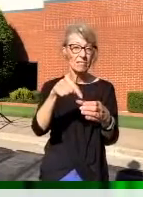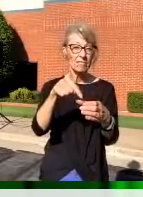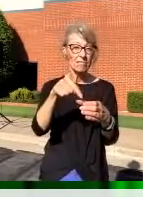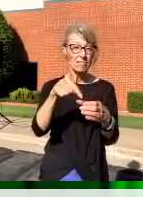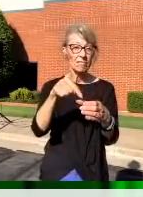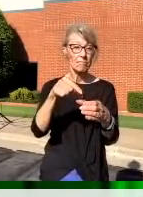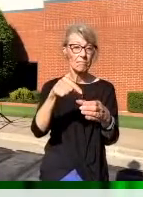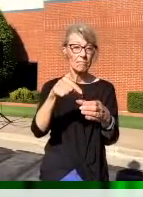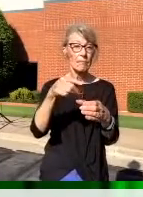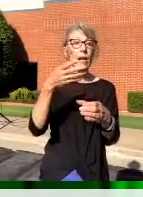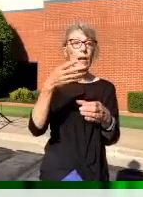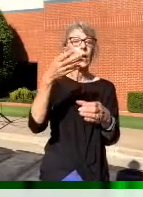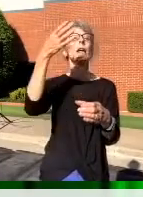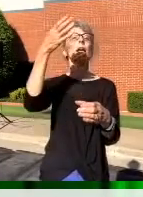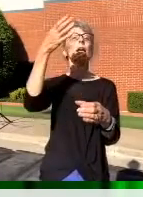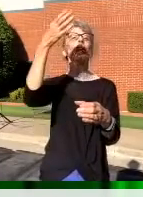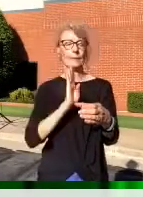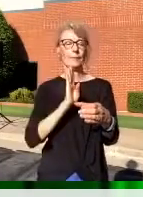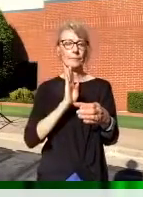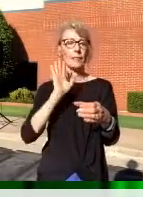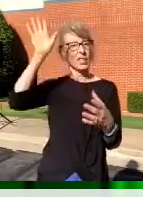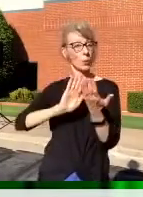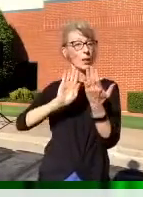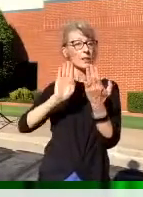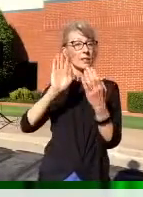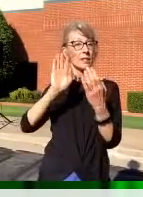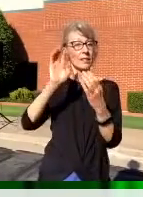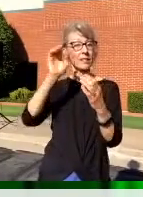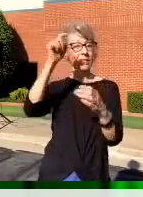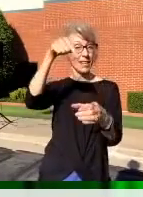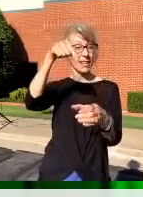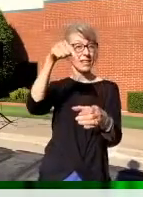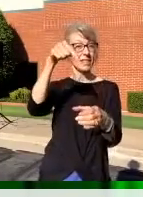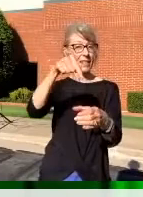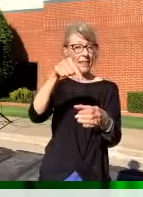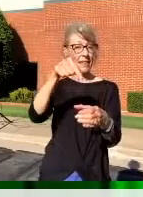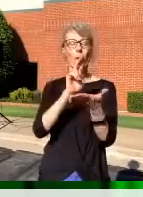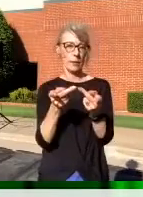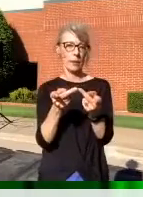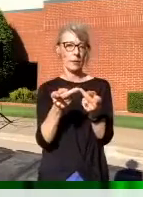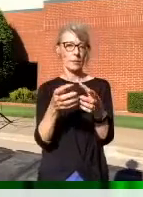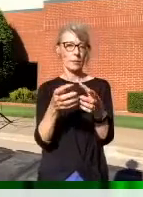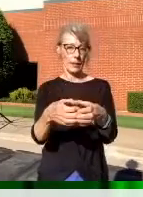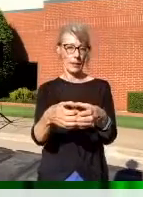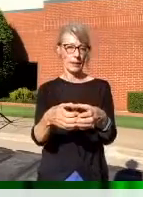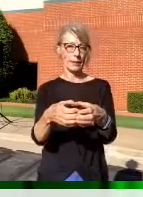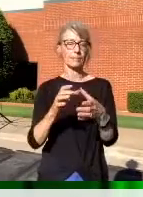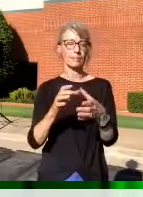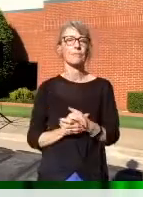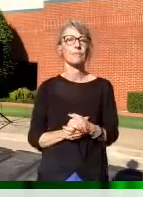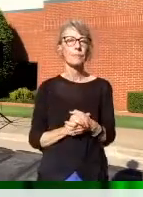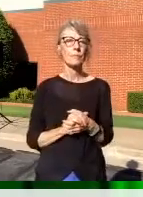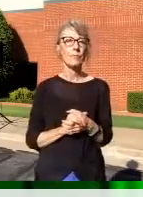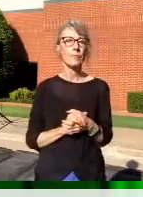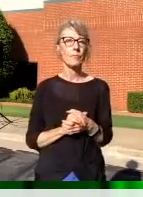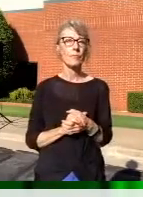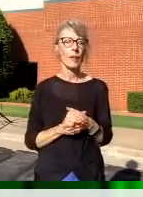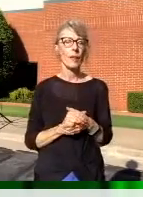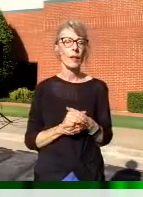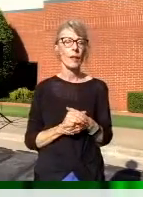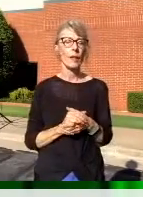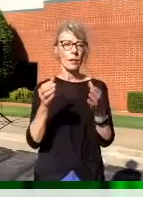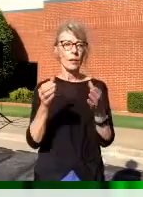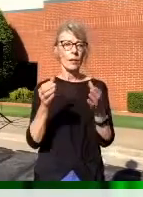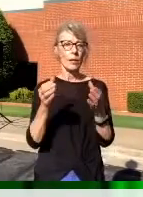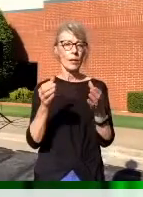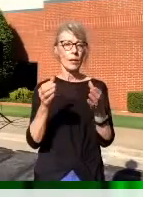of God himself is in this Holy of Holies space. And then what's amazing is that the Holy of Holies affects the larger building, which is just called the